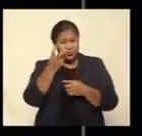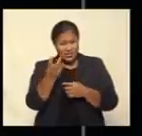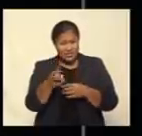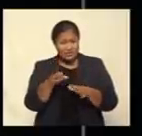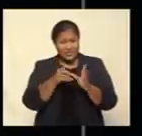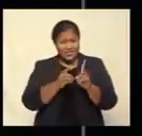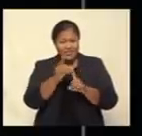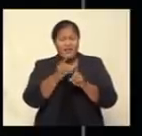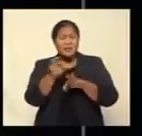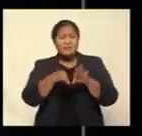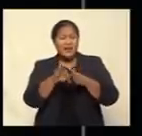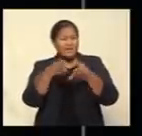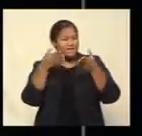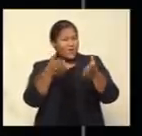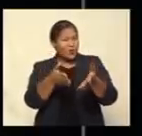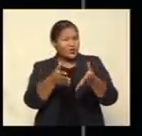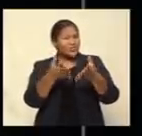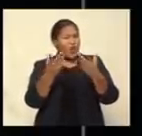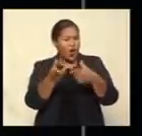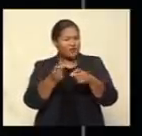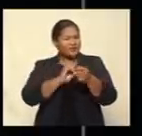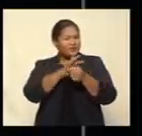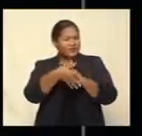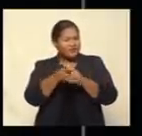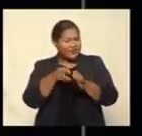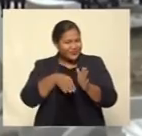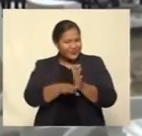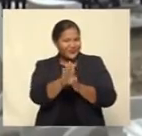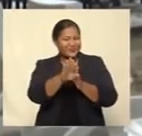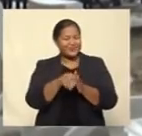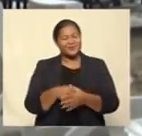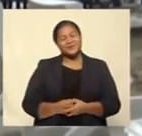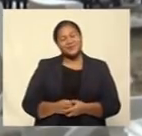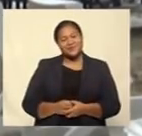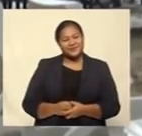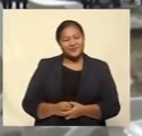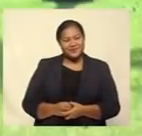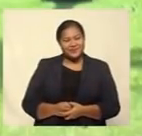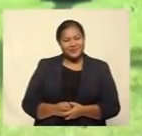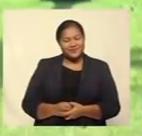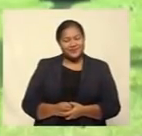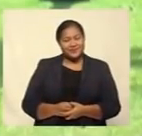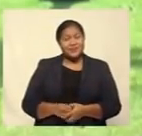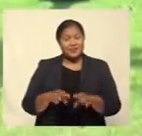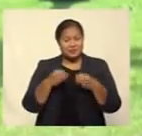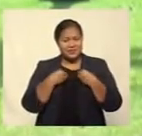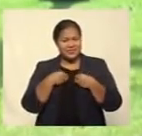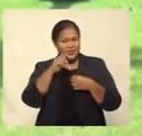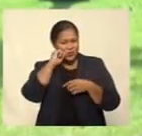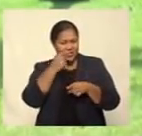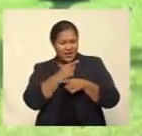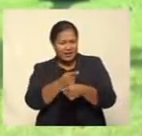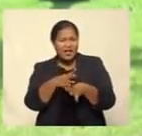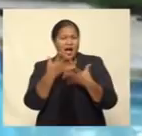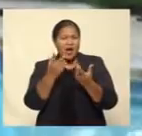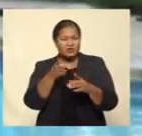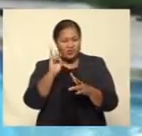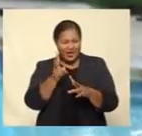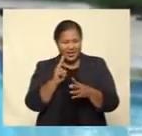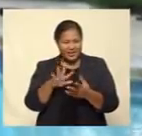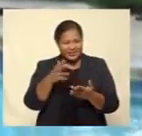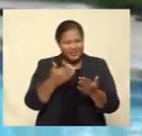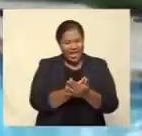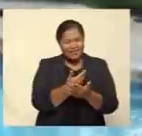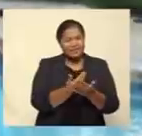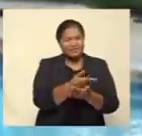on COVID-19 recovery. Kritika Kumar reports. Businesses will be guided on how to re-enter the market once